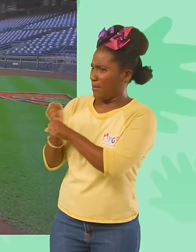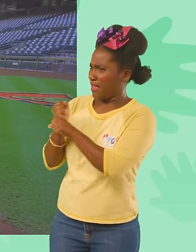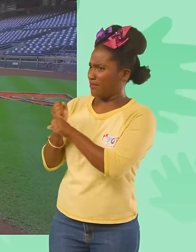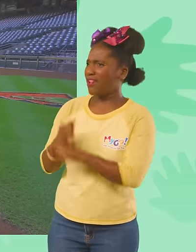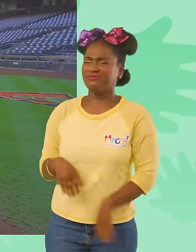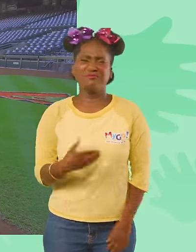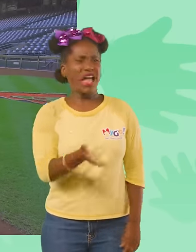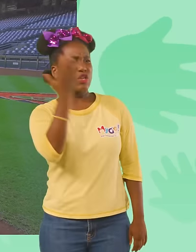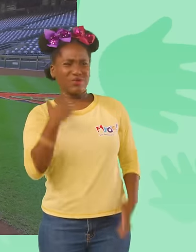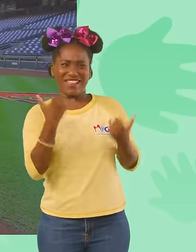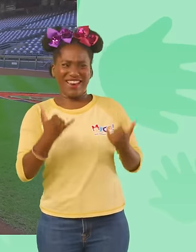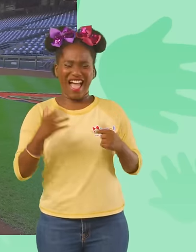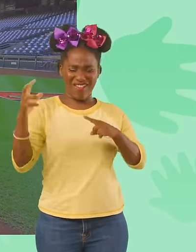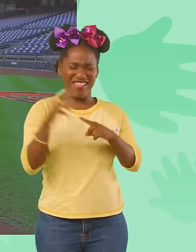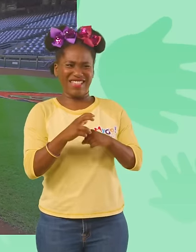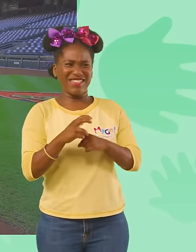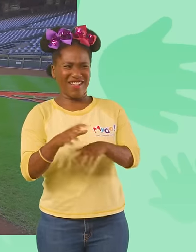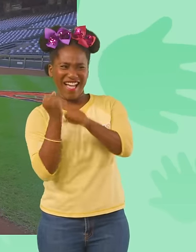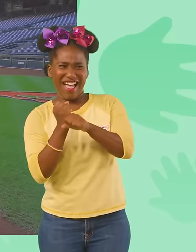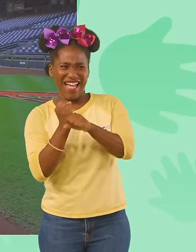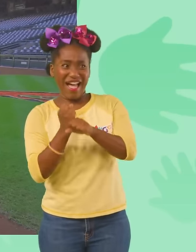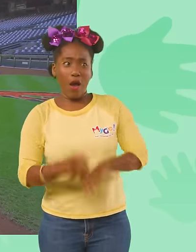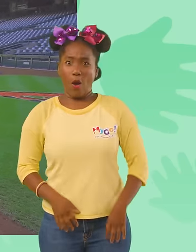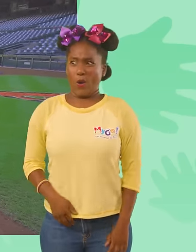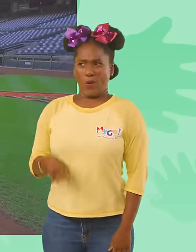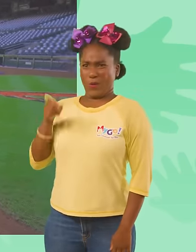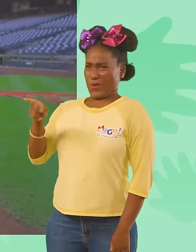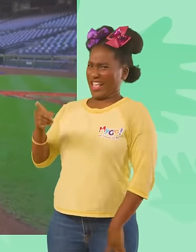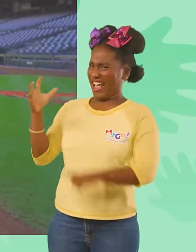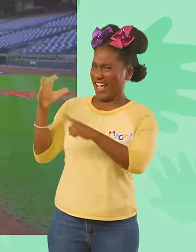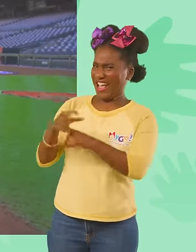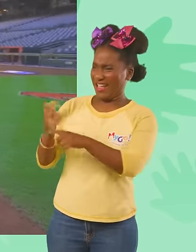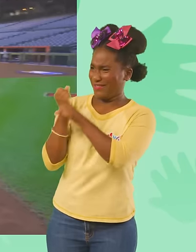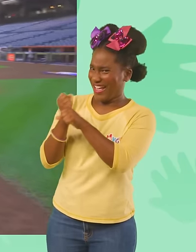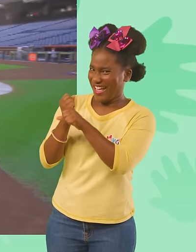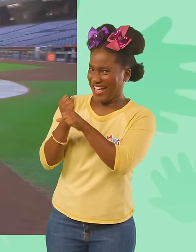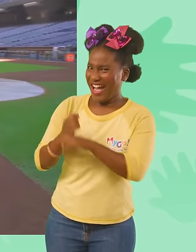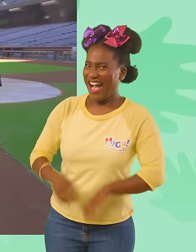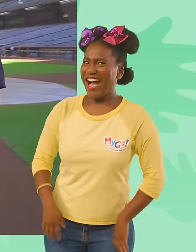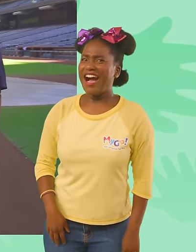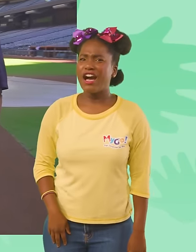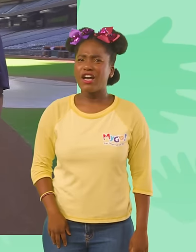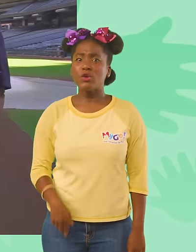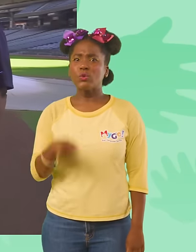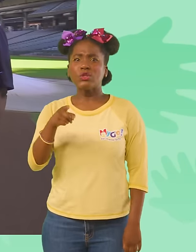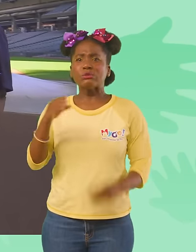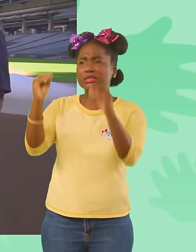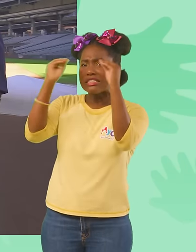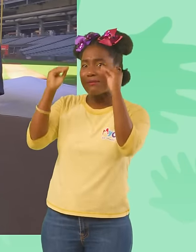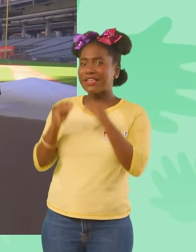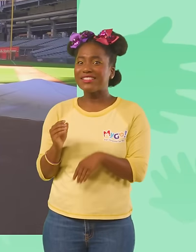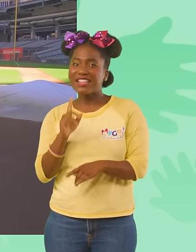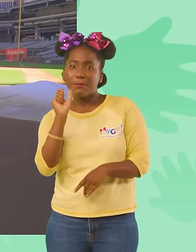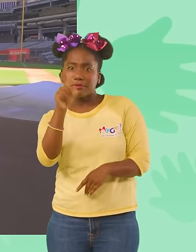play baseball. Now I win baseball. Oh. He win baseball. Will you teach me some tips and tricks?